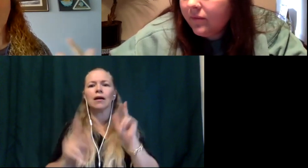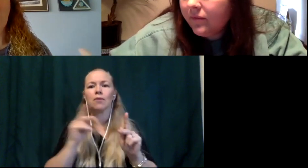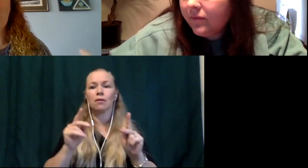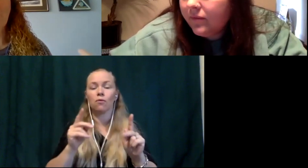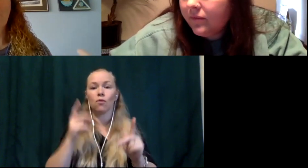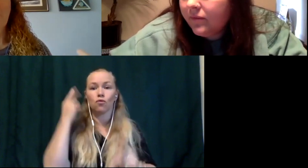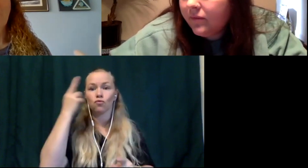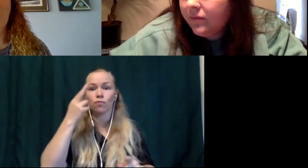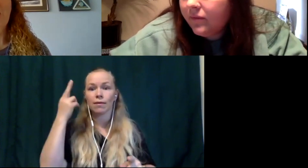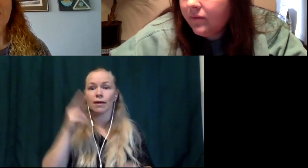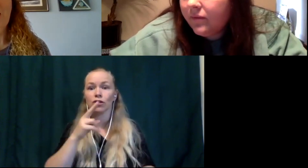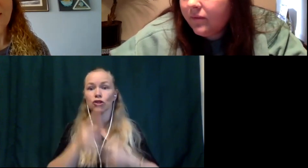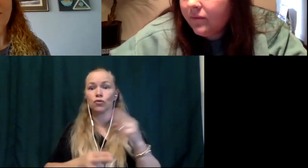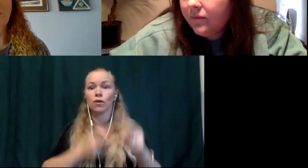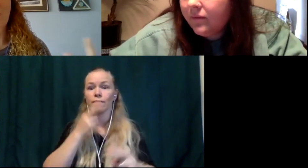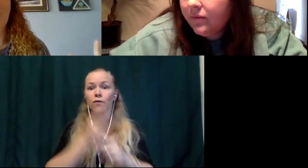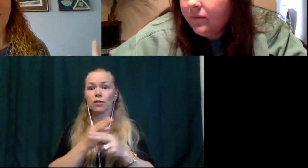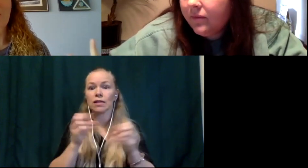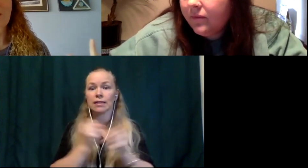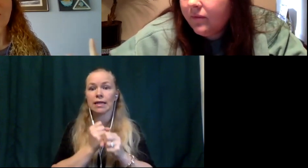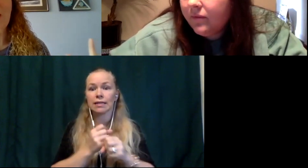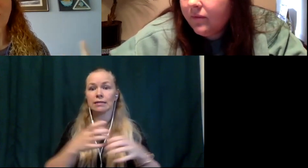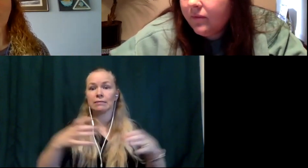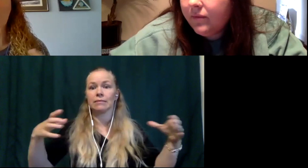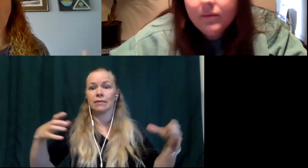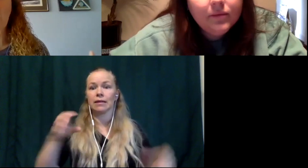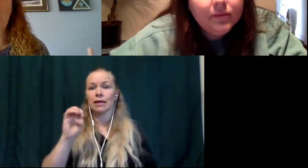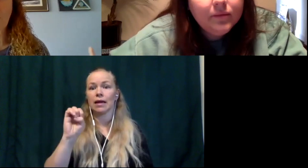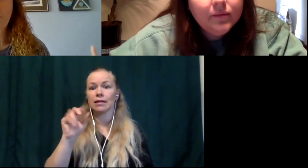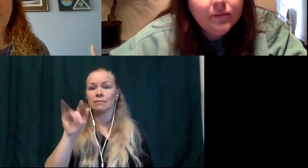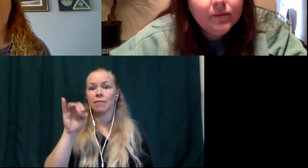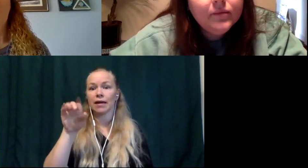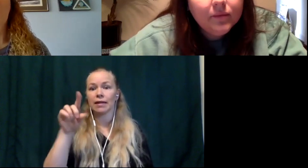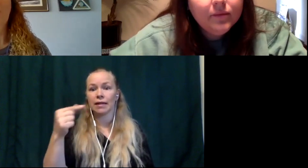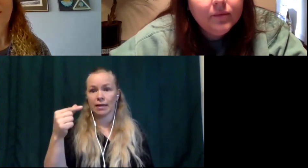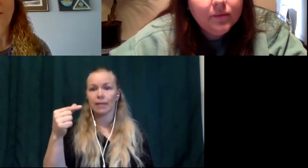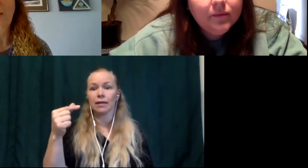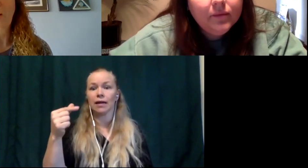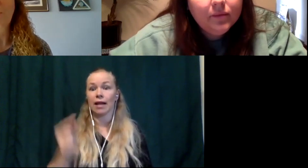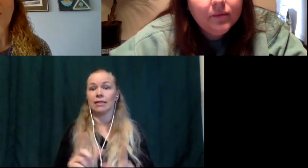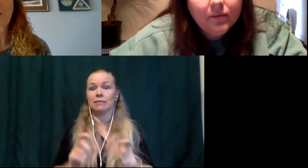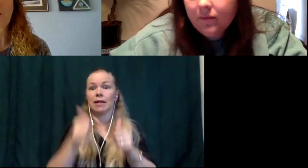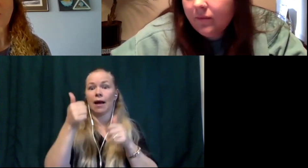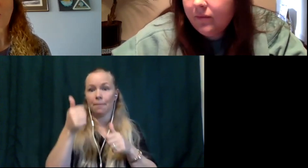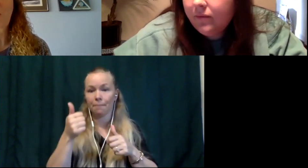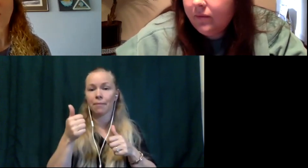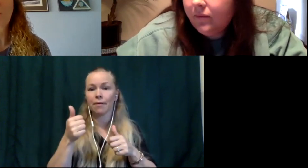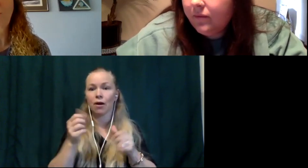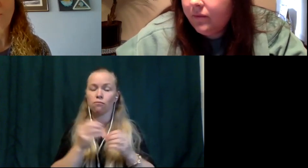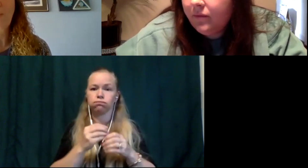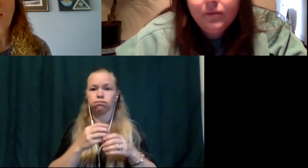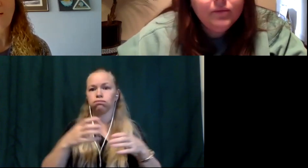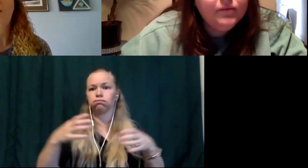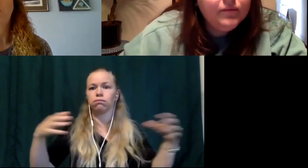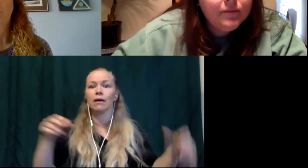was expanding and its expansion was speeding up. The Hubble Space Telescope helped